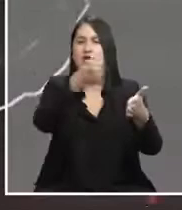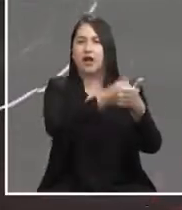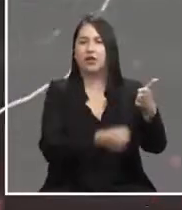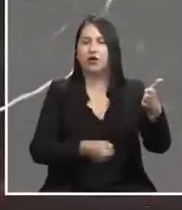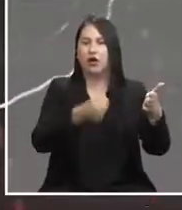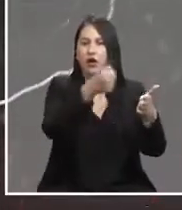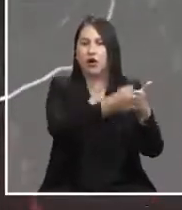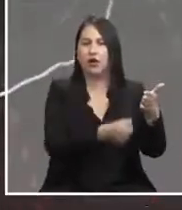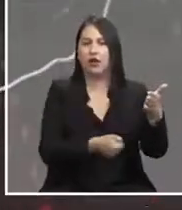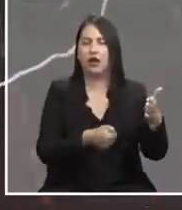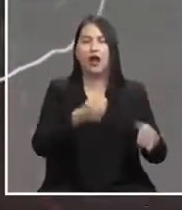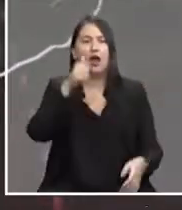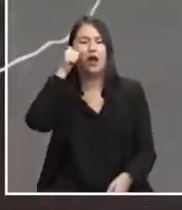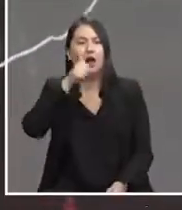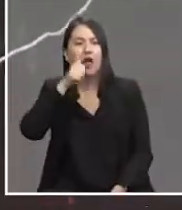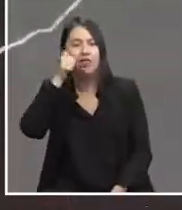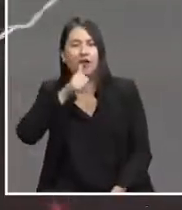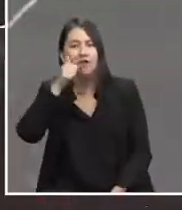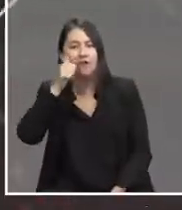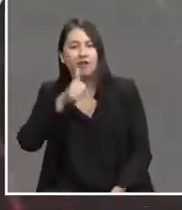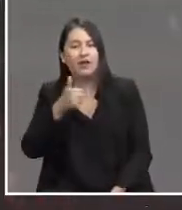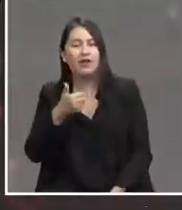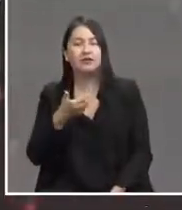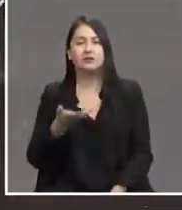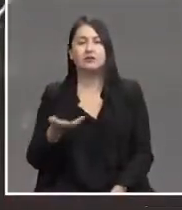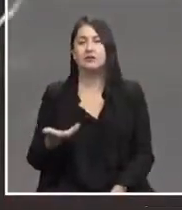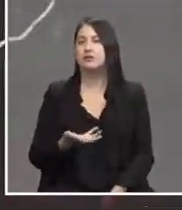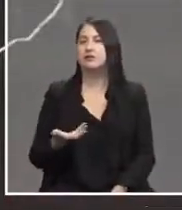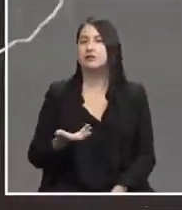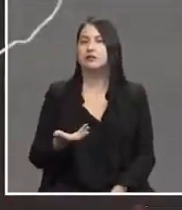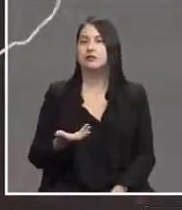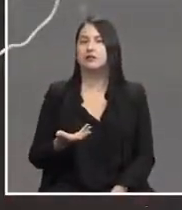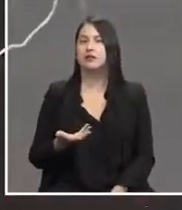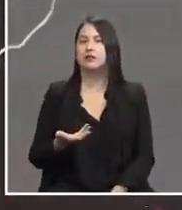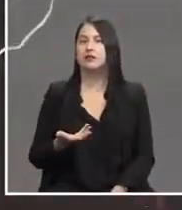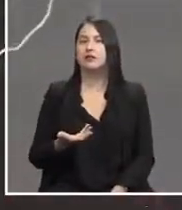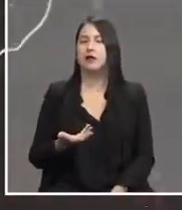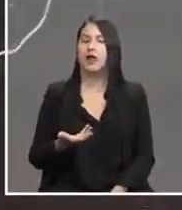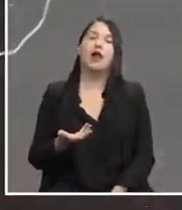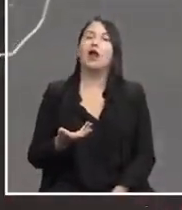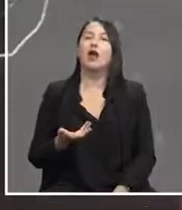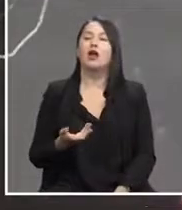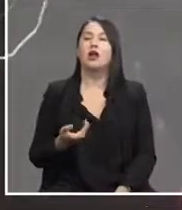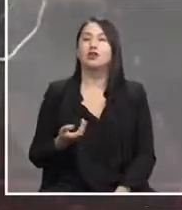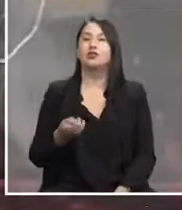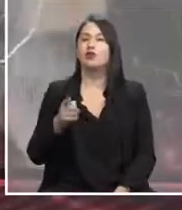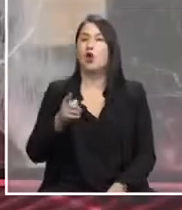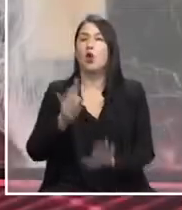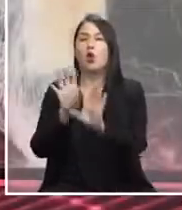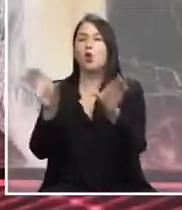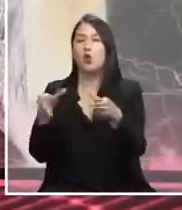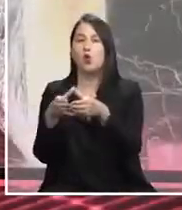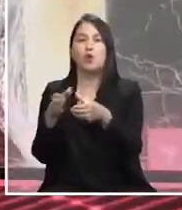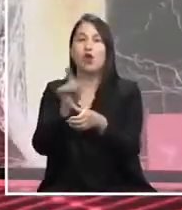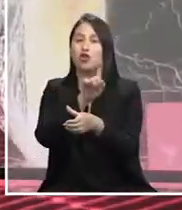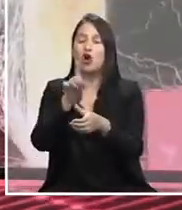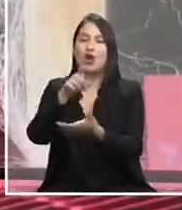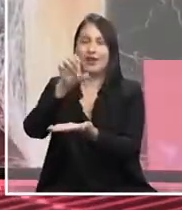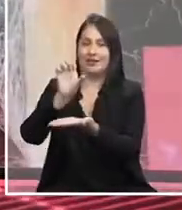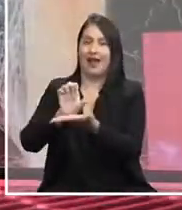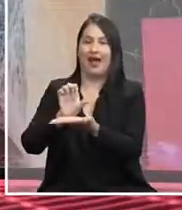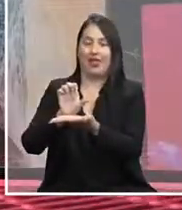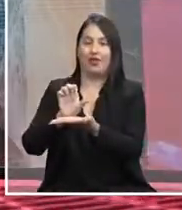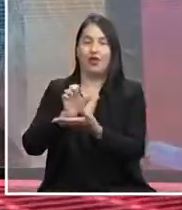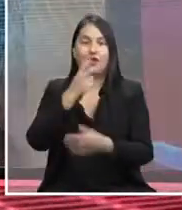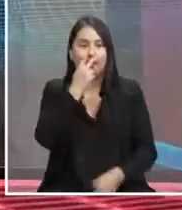non-state zones. They are multiplying, and you have states who are collapsing. Think of Yemen, think